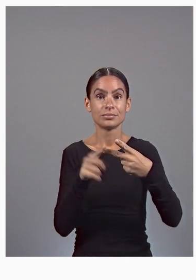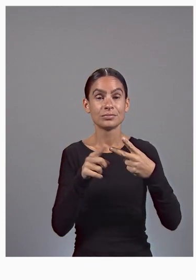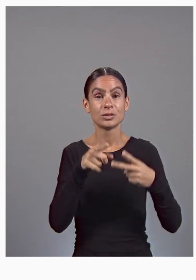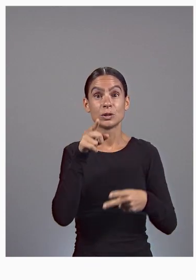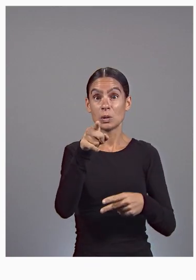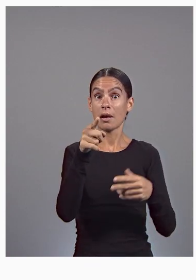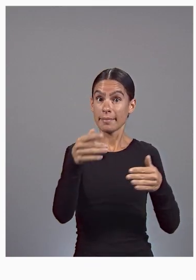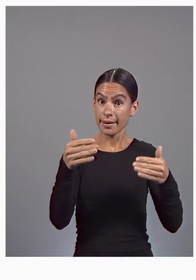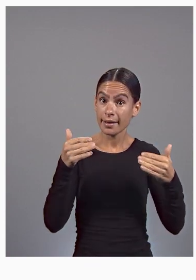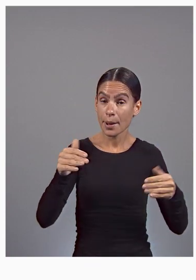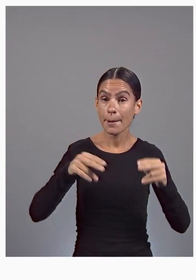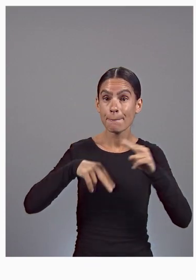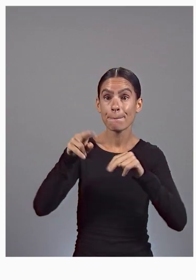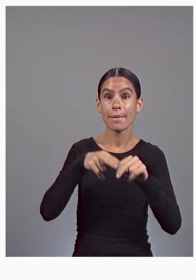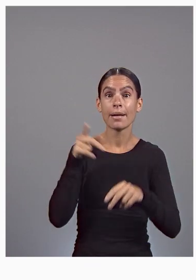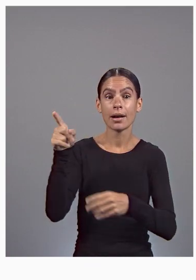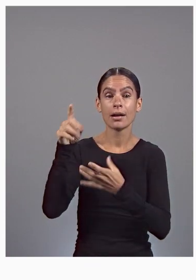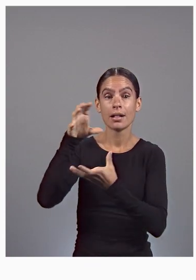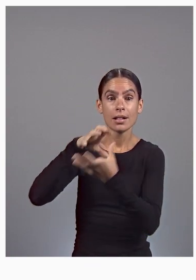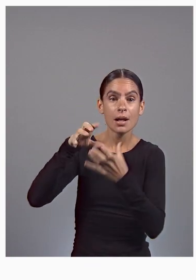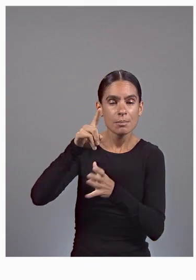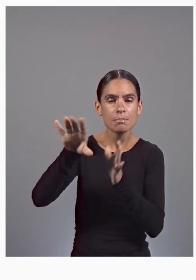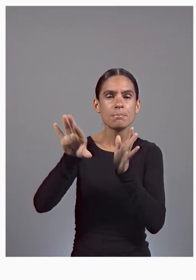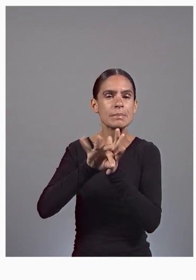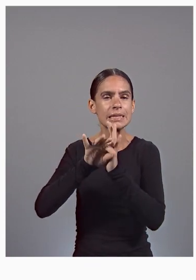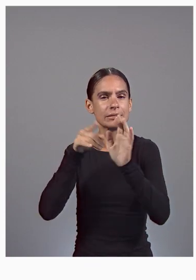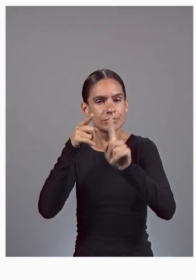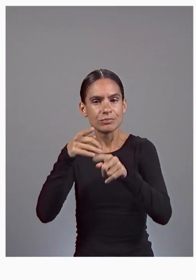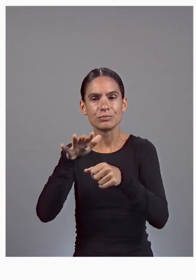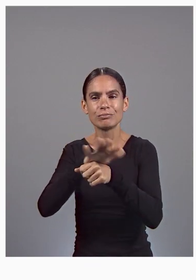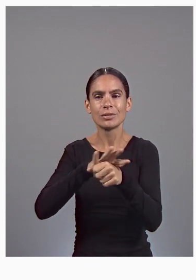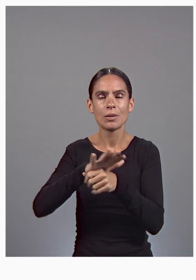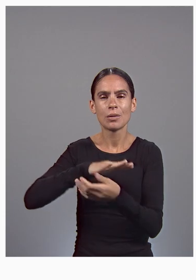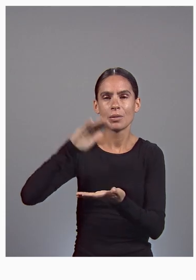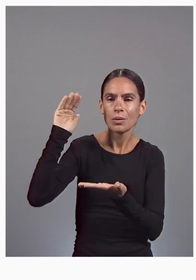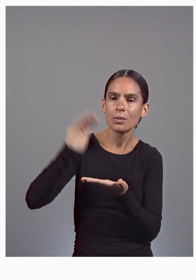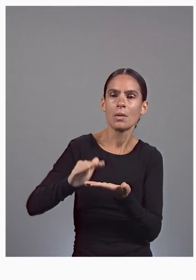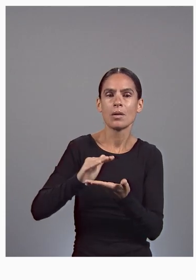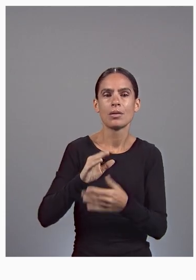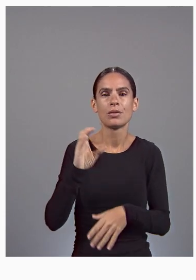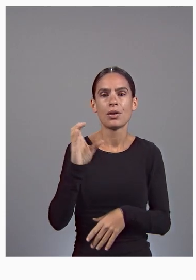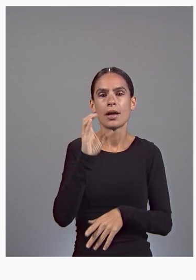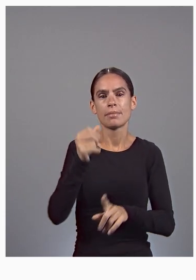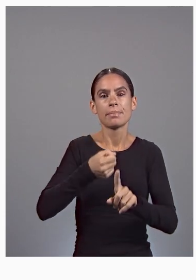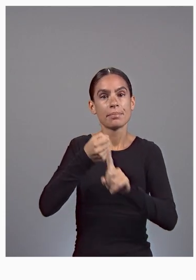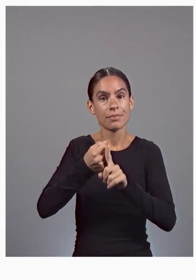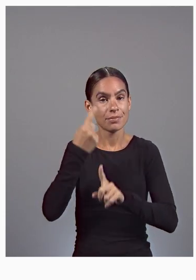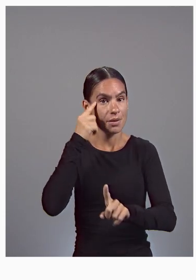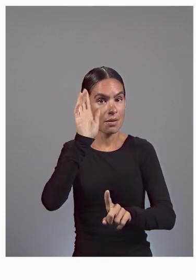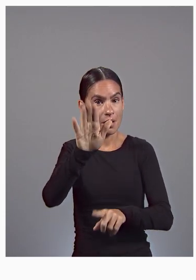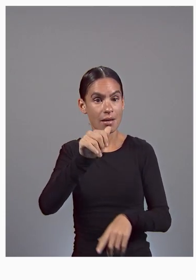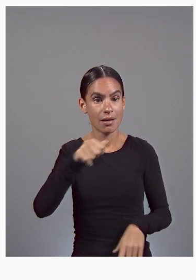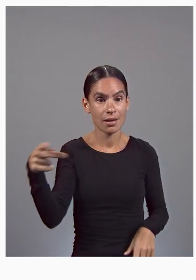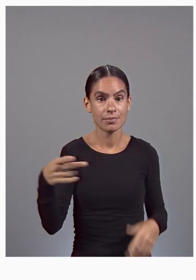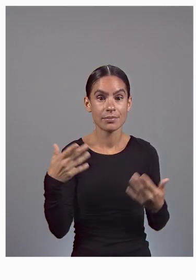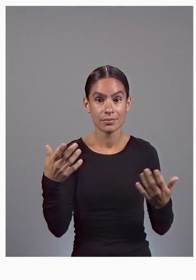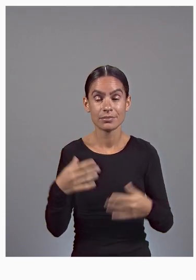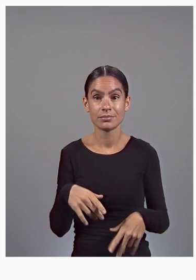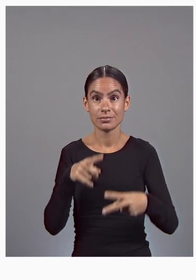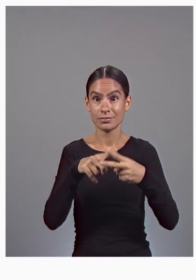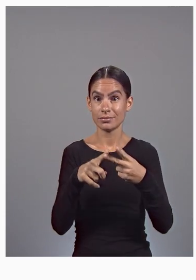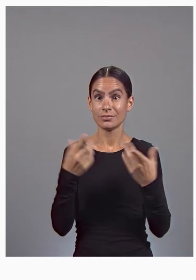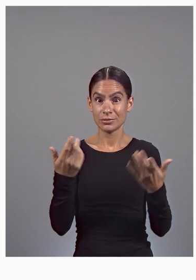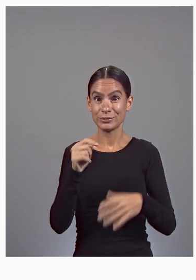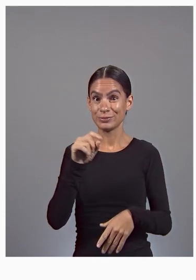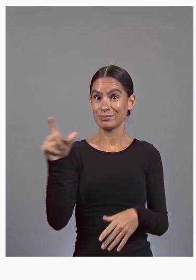cloud, pick the region with the lowest carbon impact for your application. Because these tools are